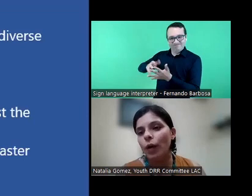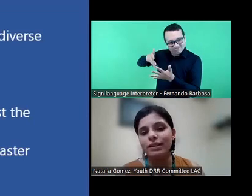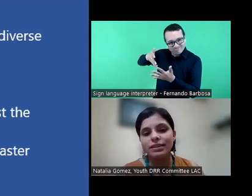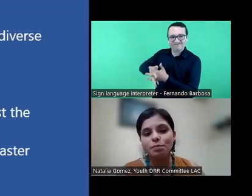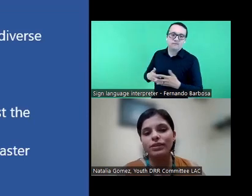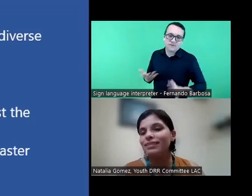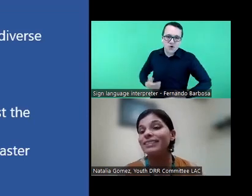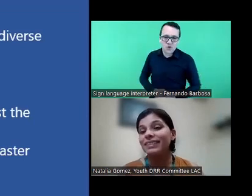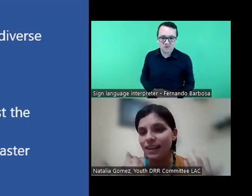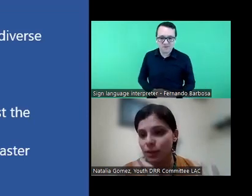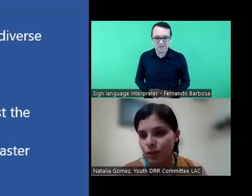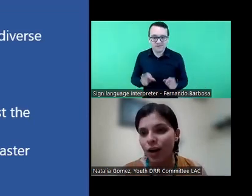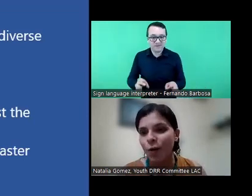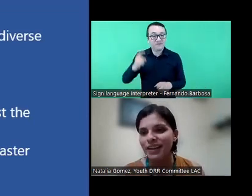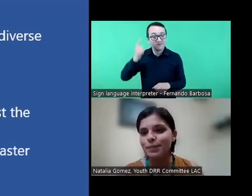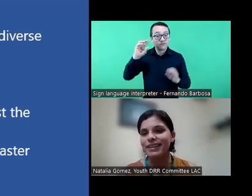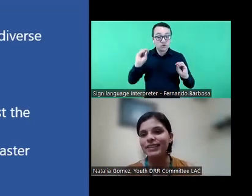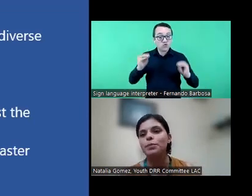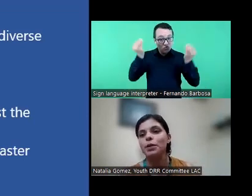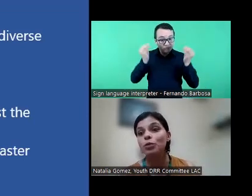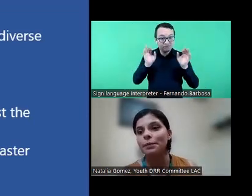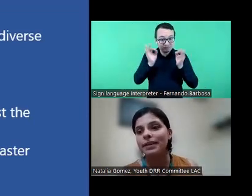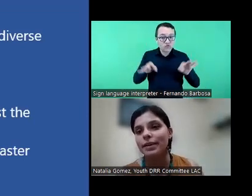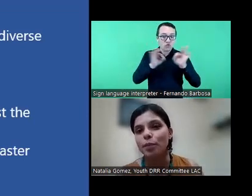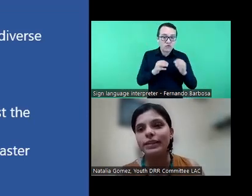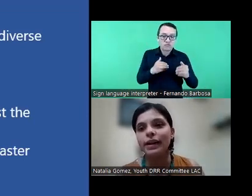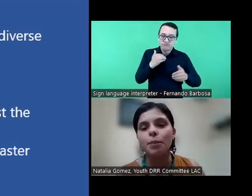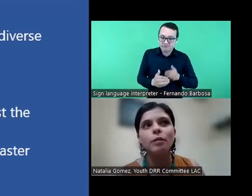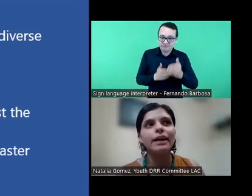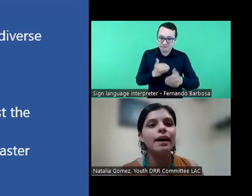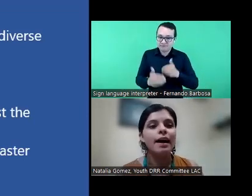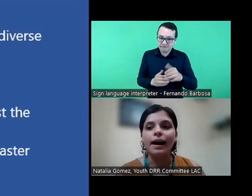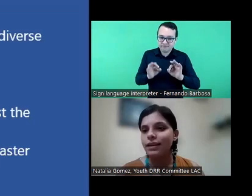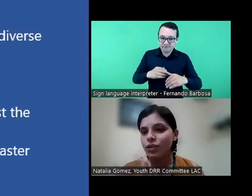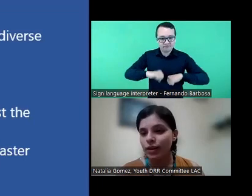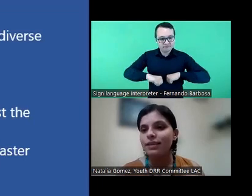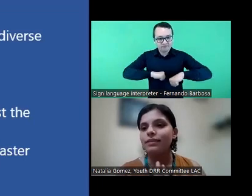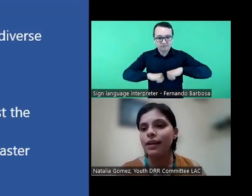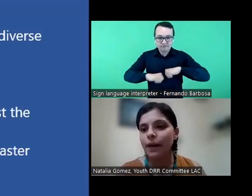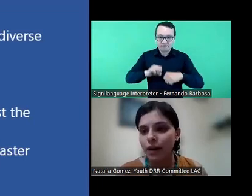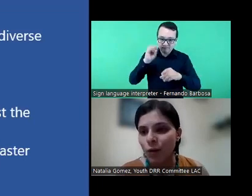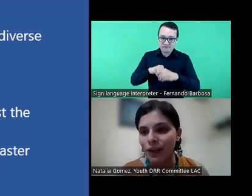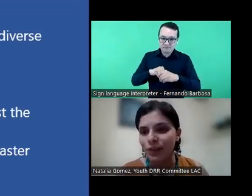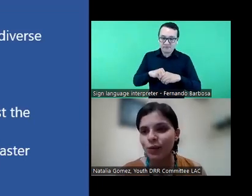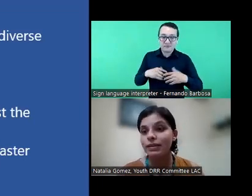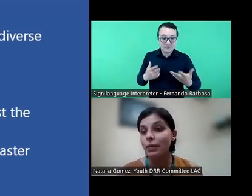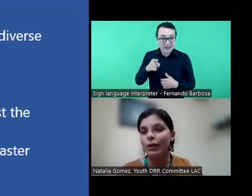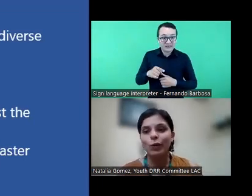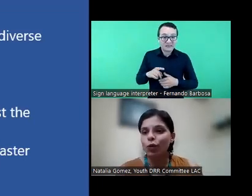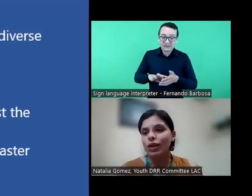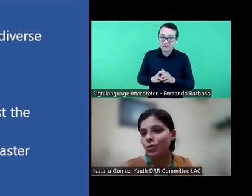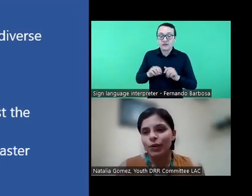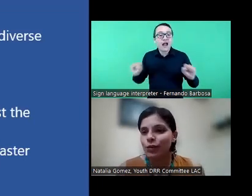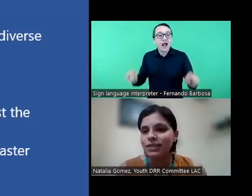youngsters. And mainly when we talk about young people, it is important to have young people presence, because many times in public policies, they